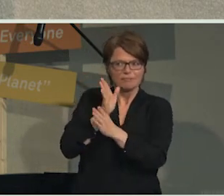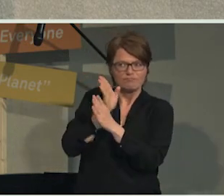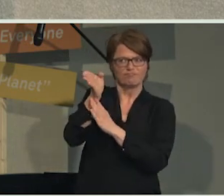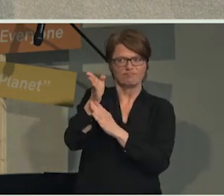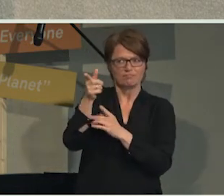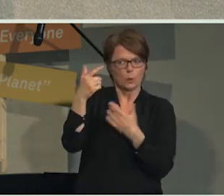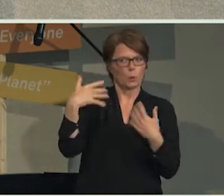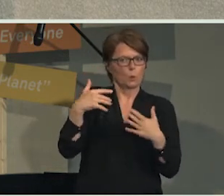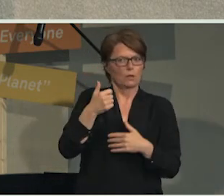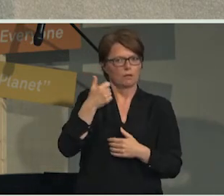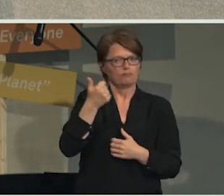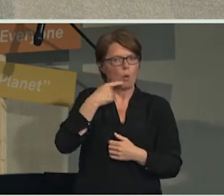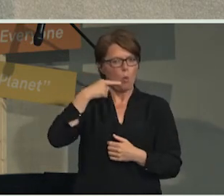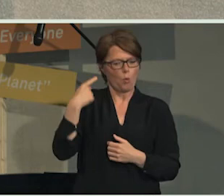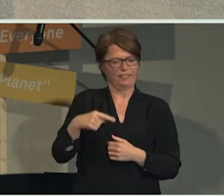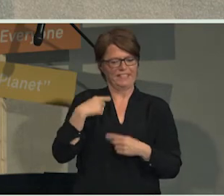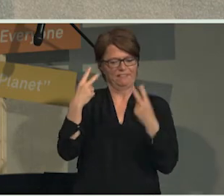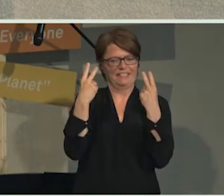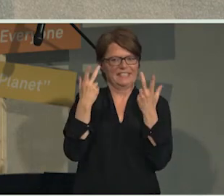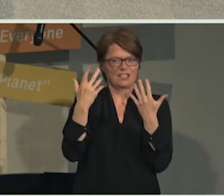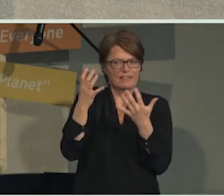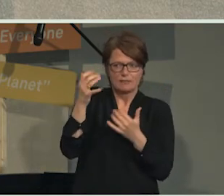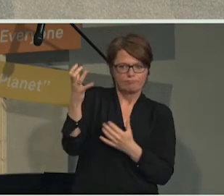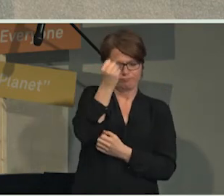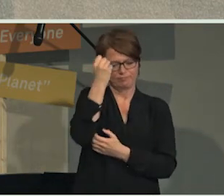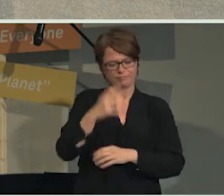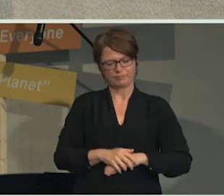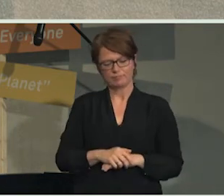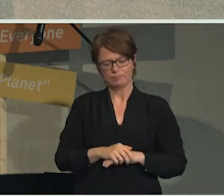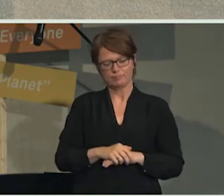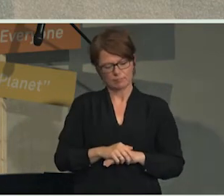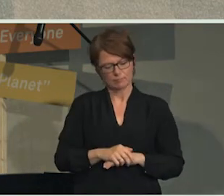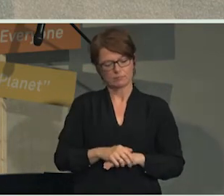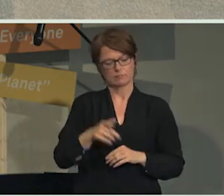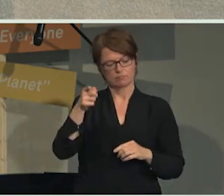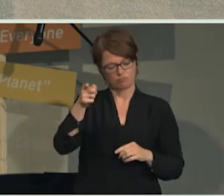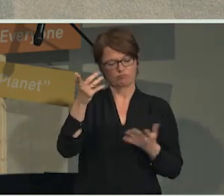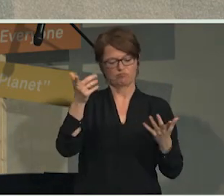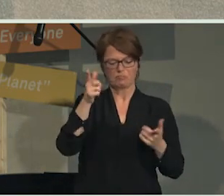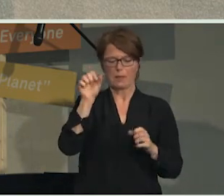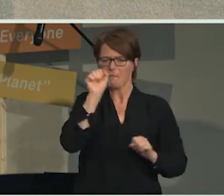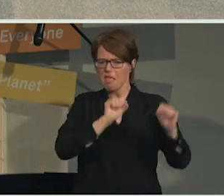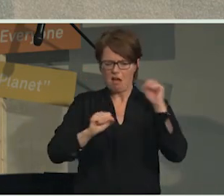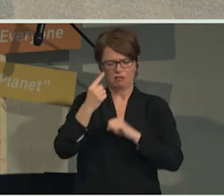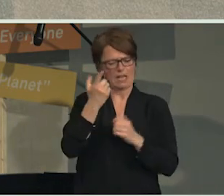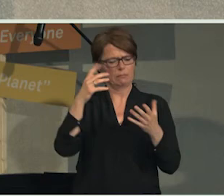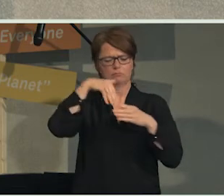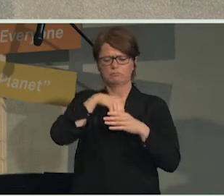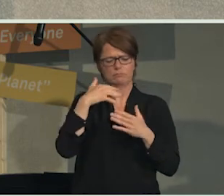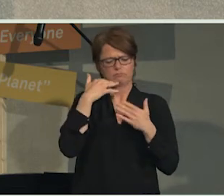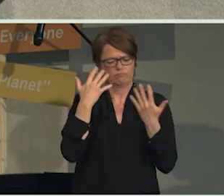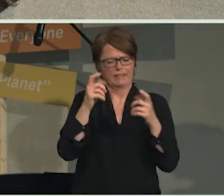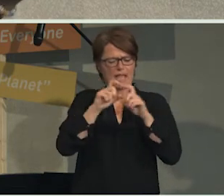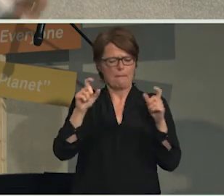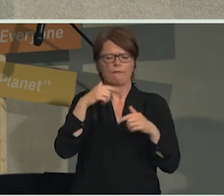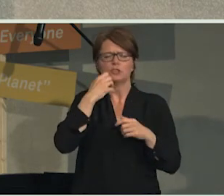came out, flipping, fighting, second and third infantry. They were so active, battling the bear, but